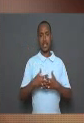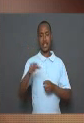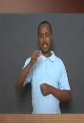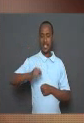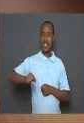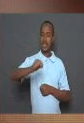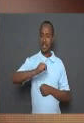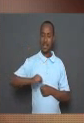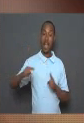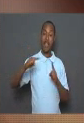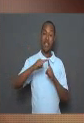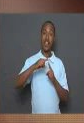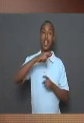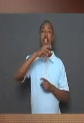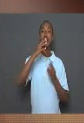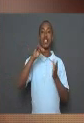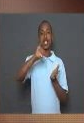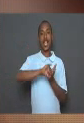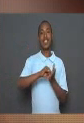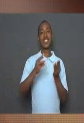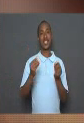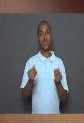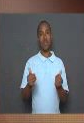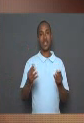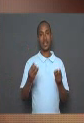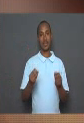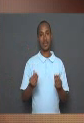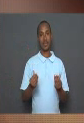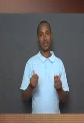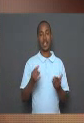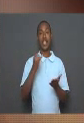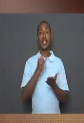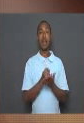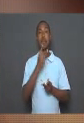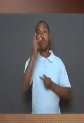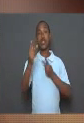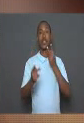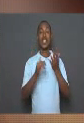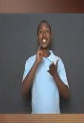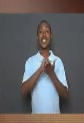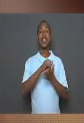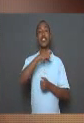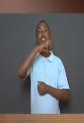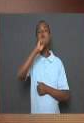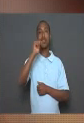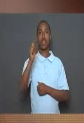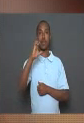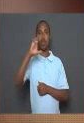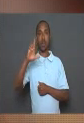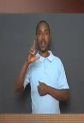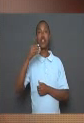stirred until the salt dissolves. It can be observed that the sodium